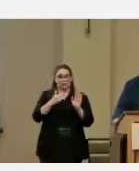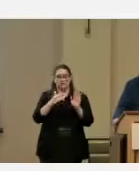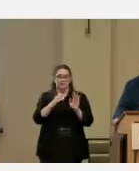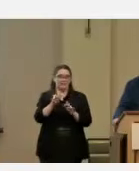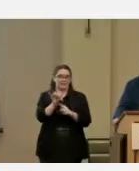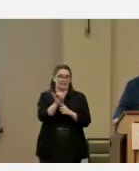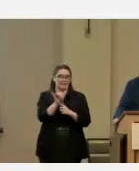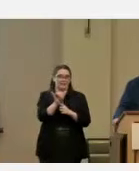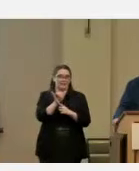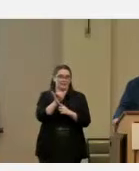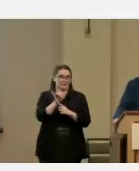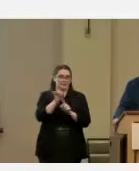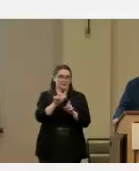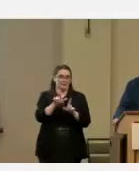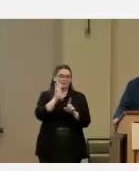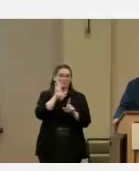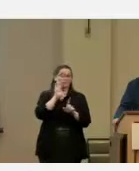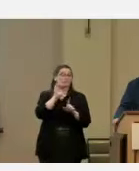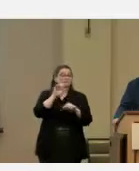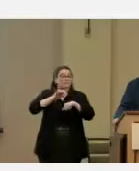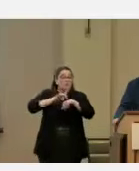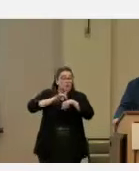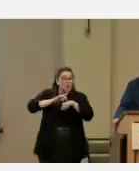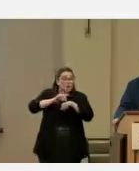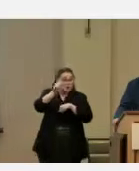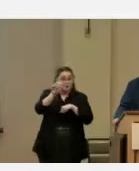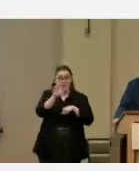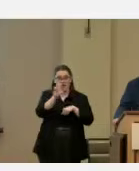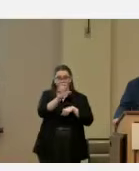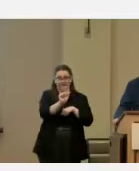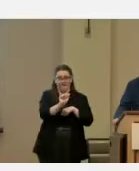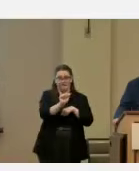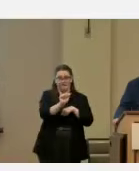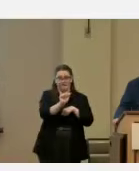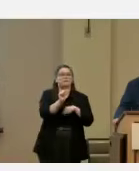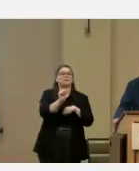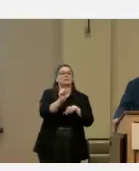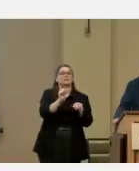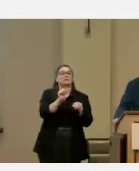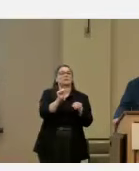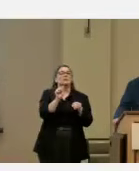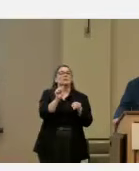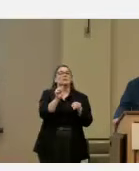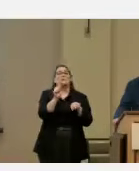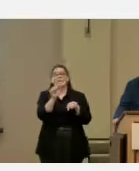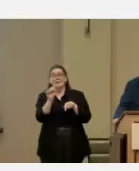for early lupus, early RA. It's present in the serum of rheumatoid patients